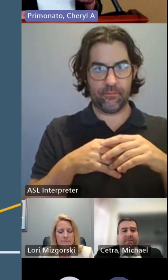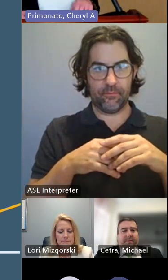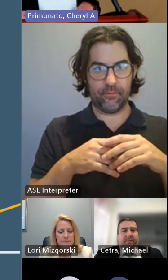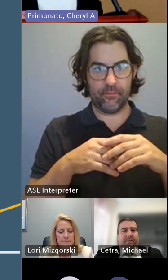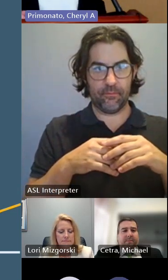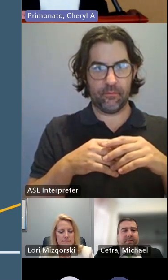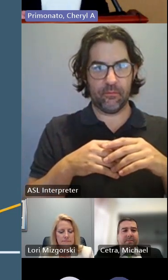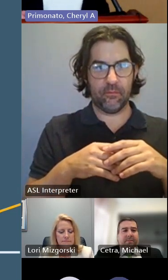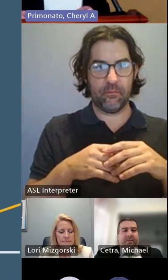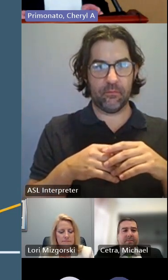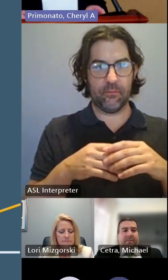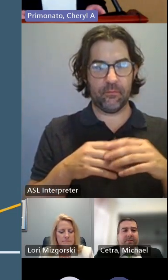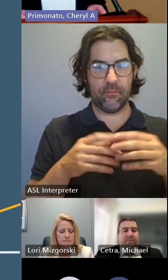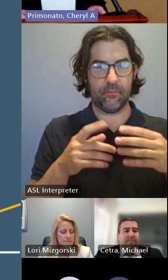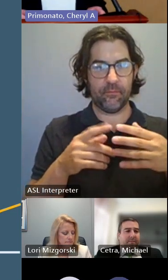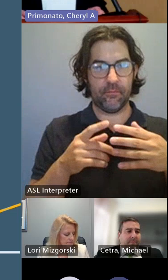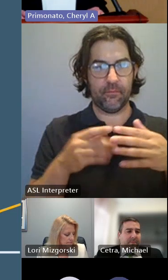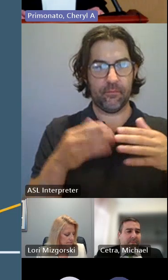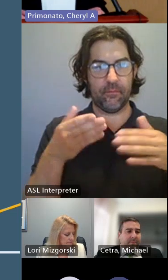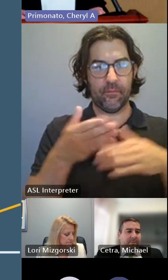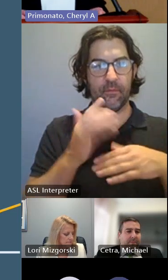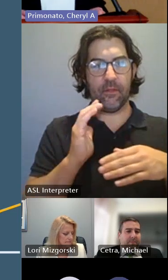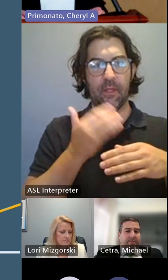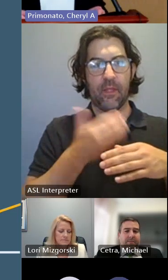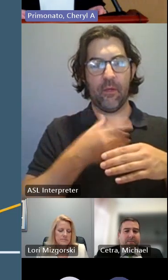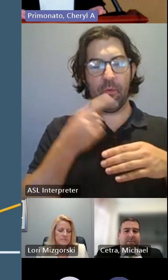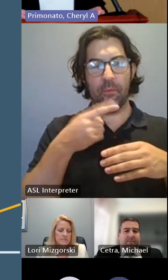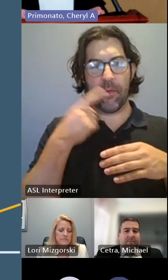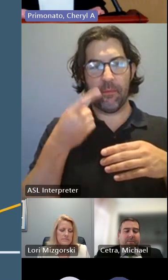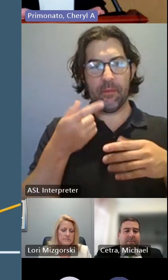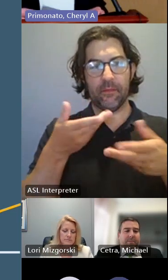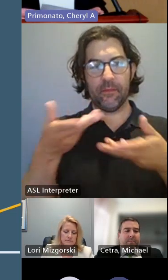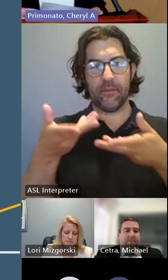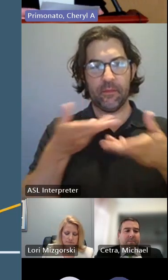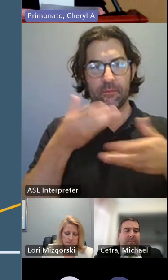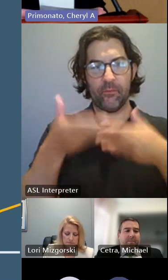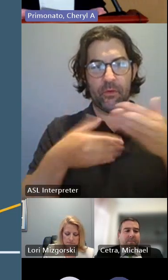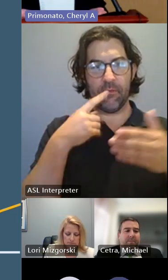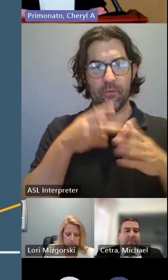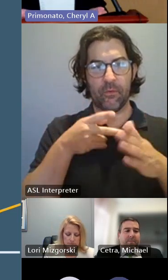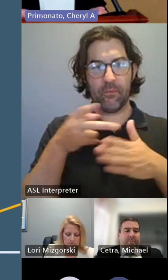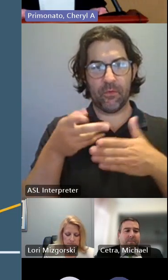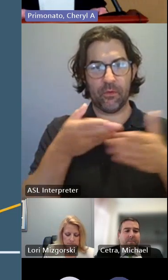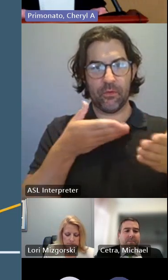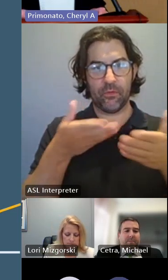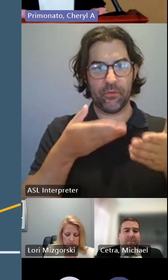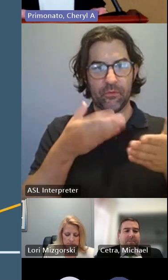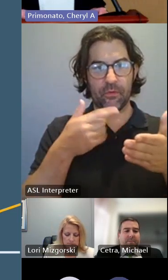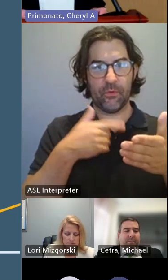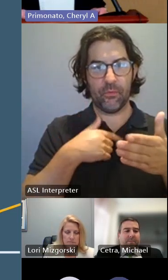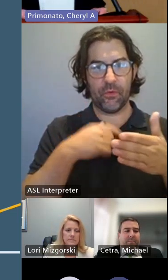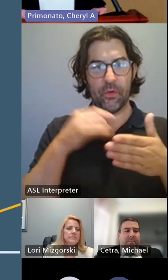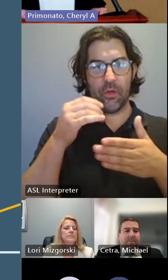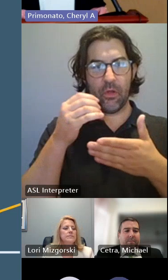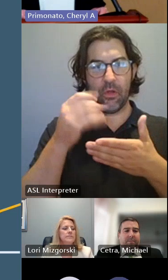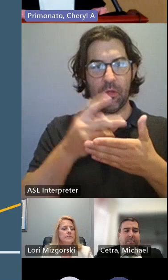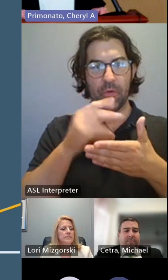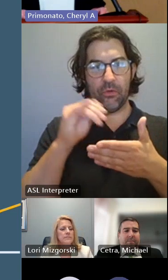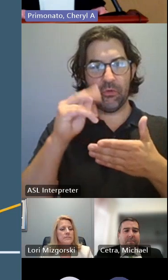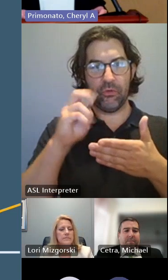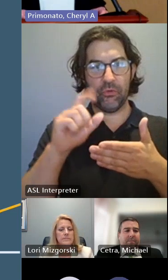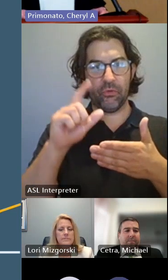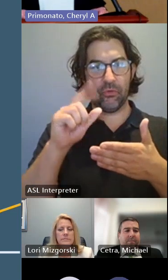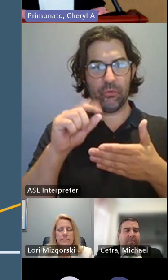task-specific work orders. Following our public solicitation process for professional services, the board authorized us in June of 2020 to enter